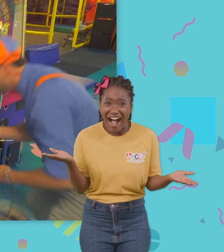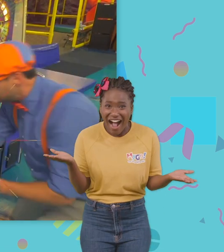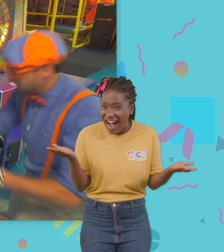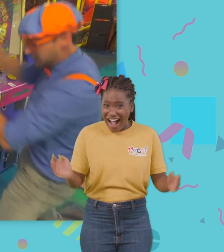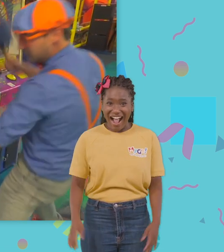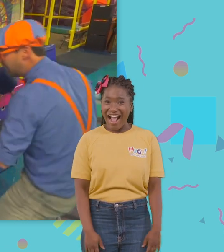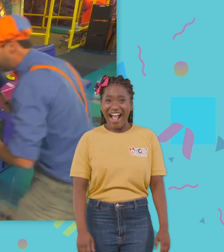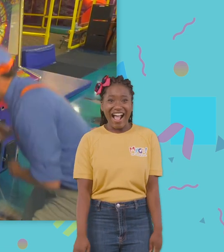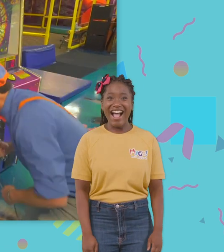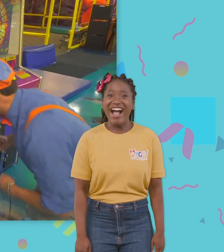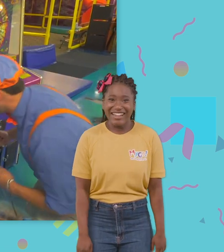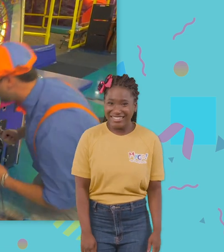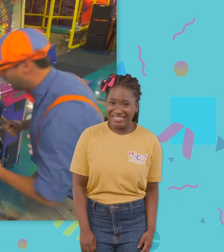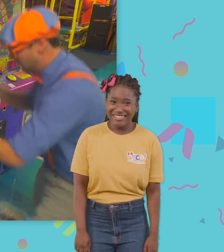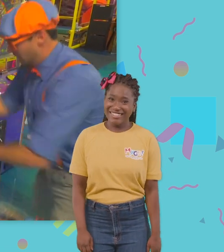Whoa!